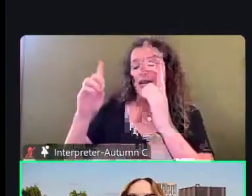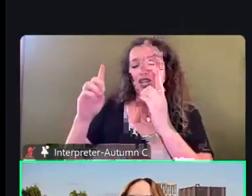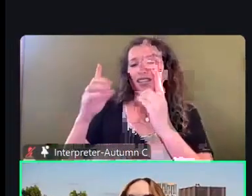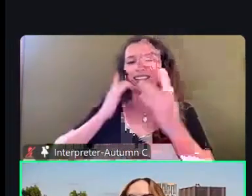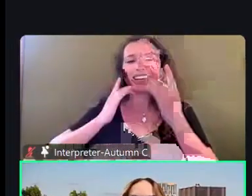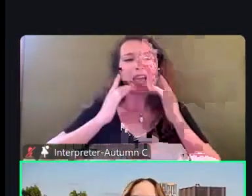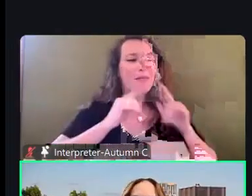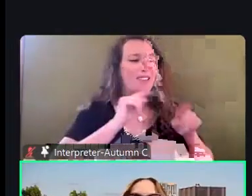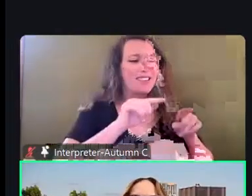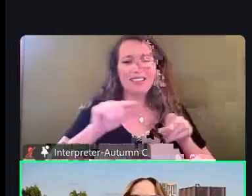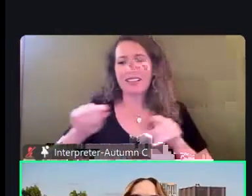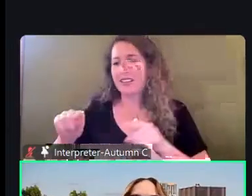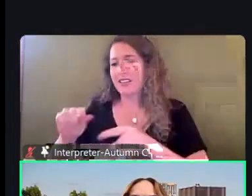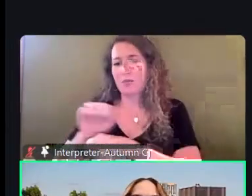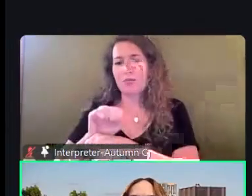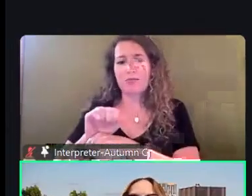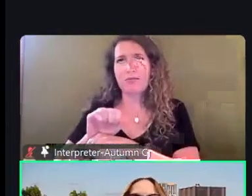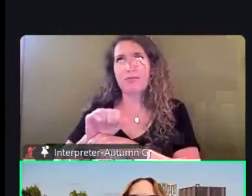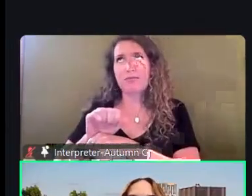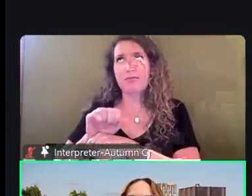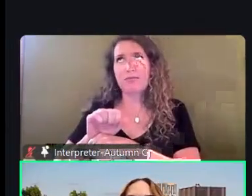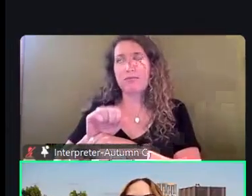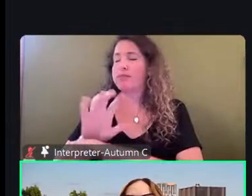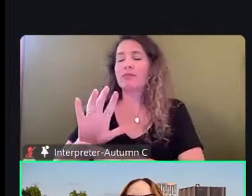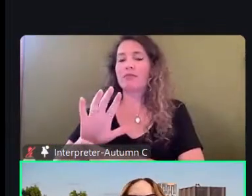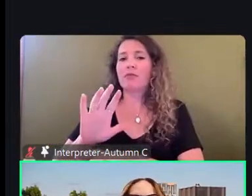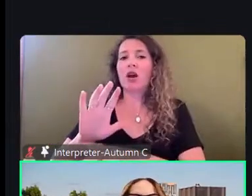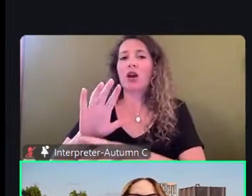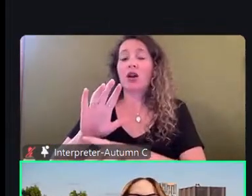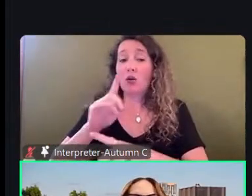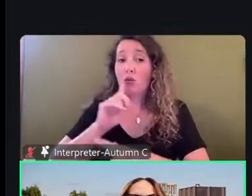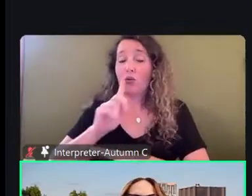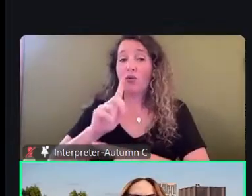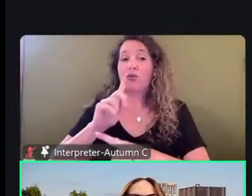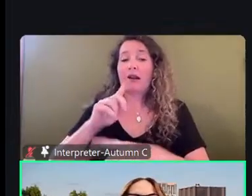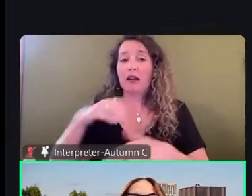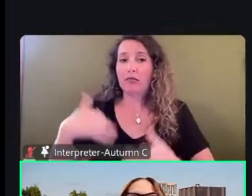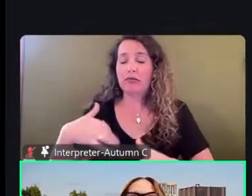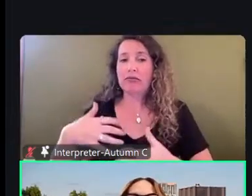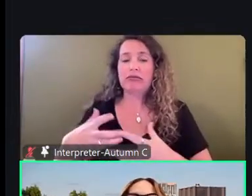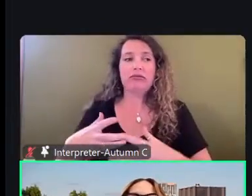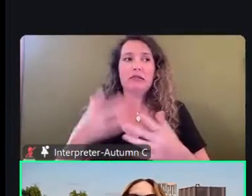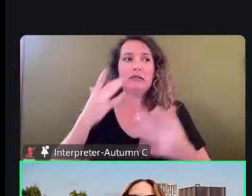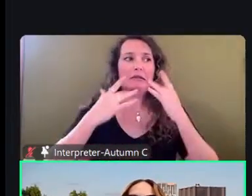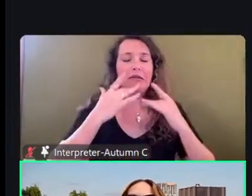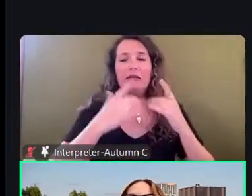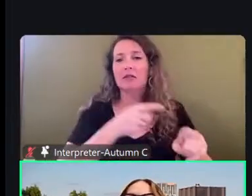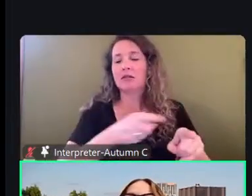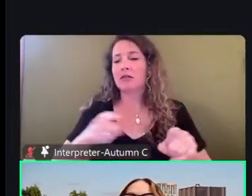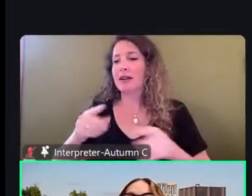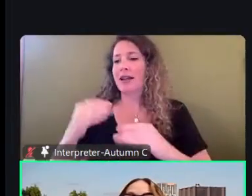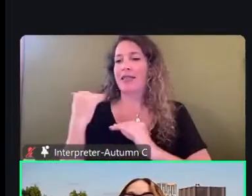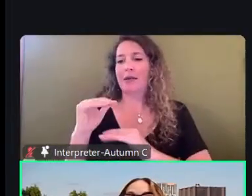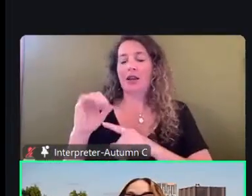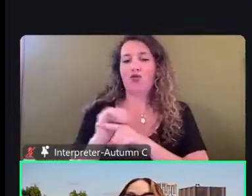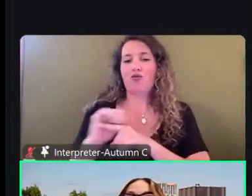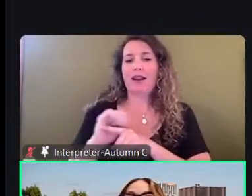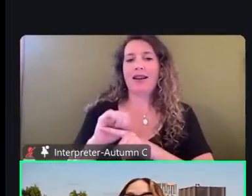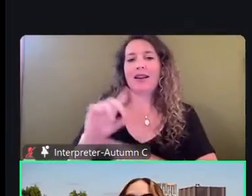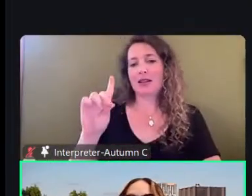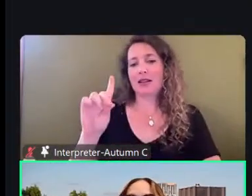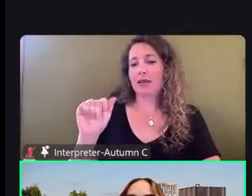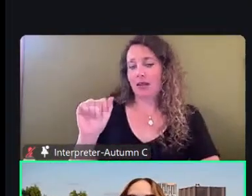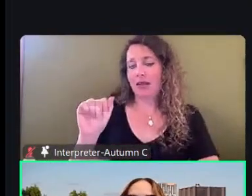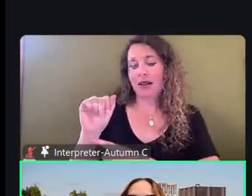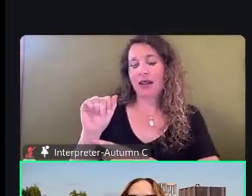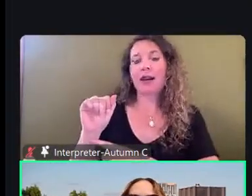gap is permanent and prevalent. There's limited training in disability competent